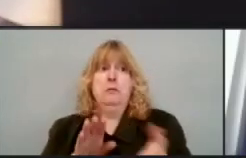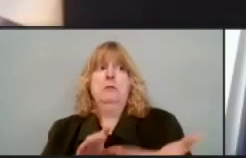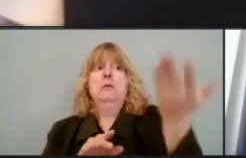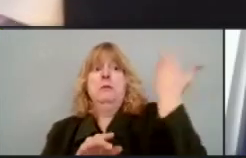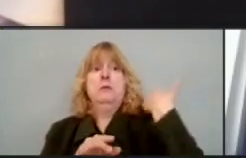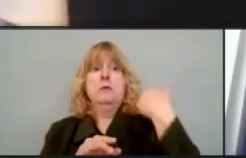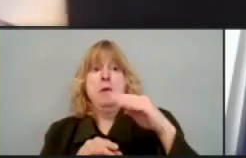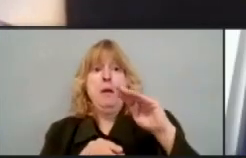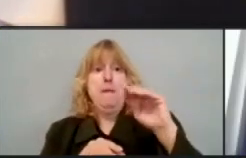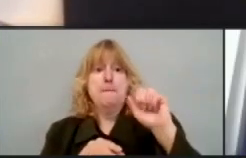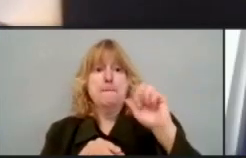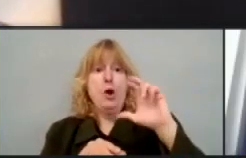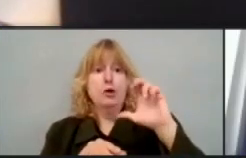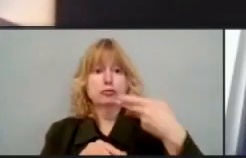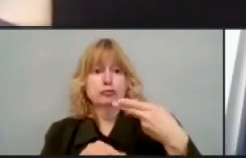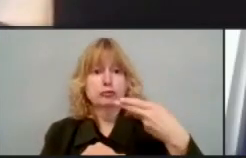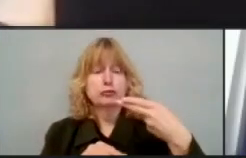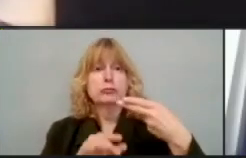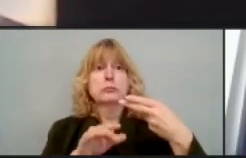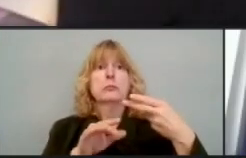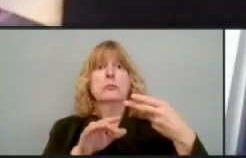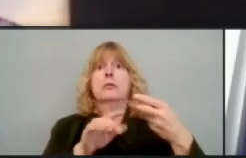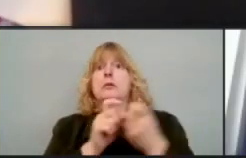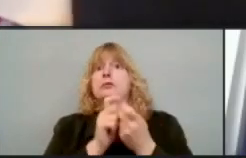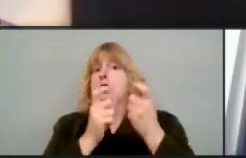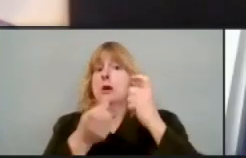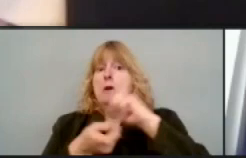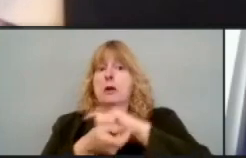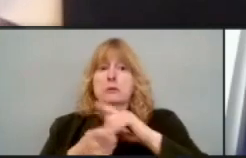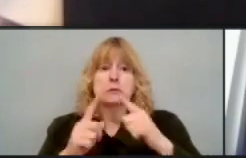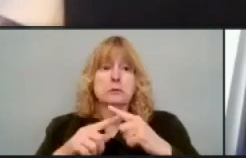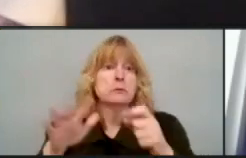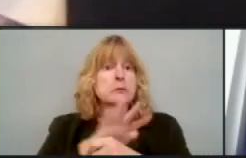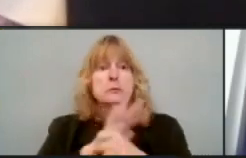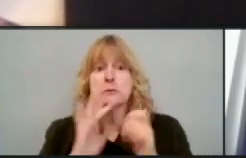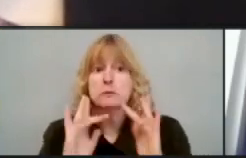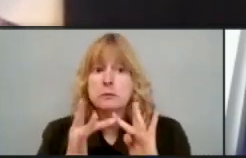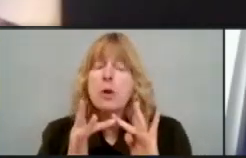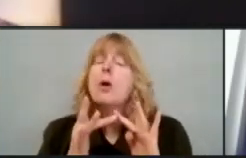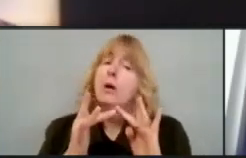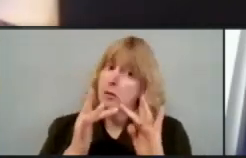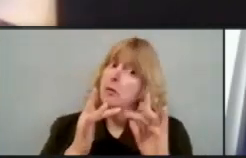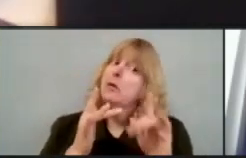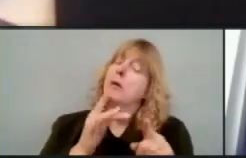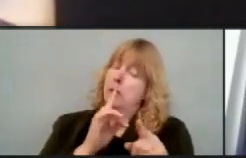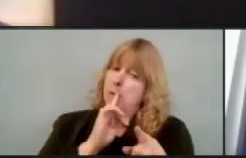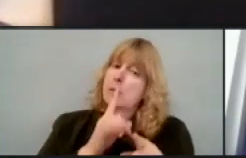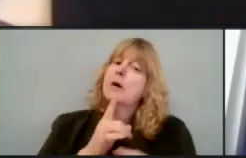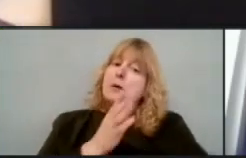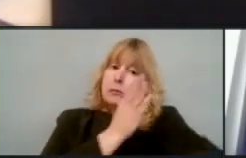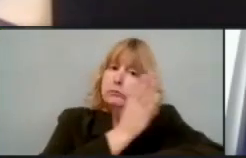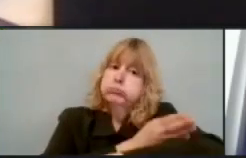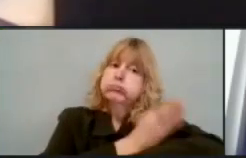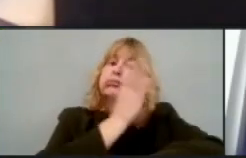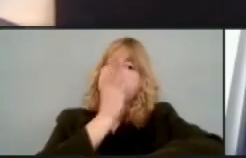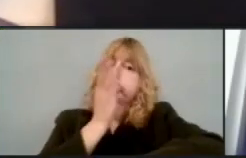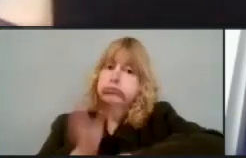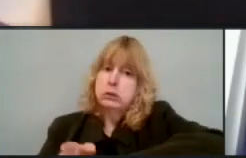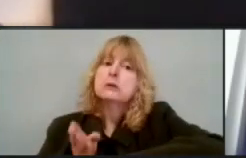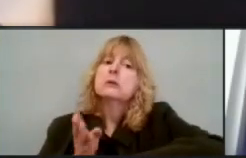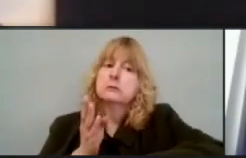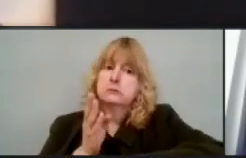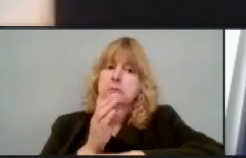we had to move to complete remote instruction, to your point, you know, there's definitely a loss that happens away from